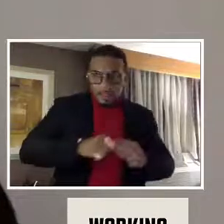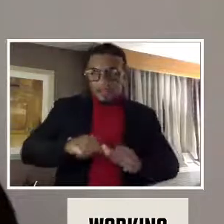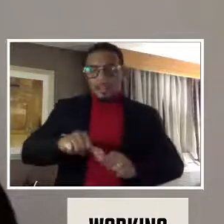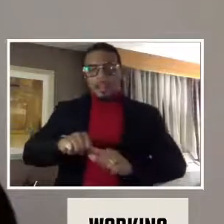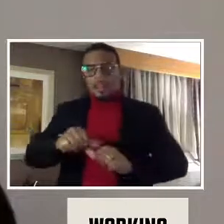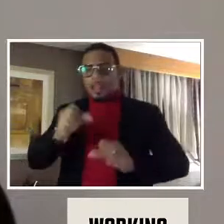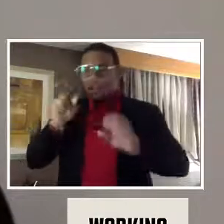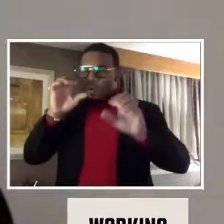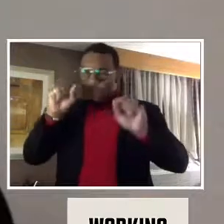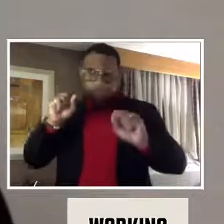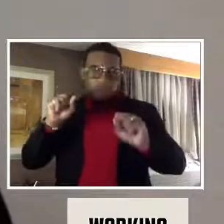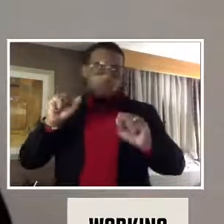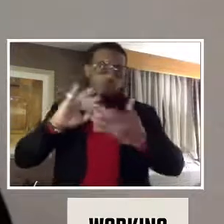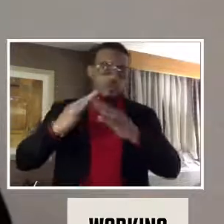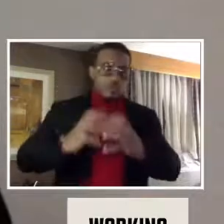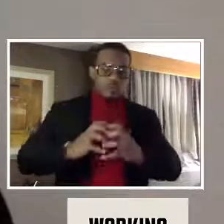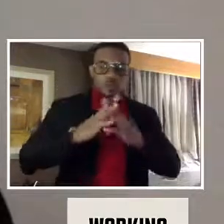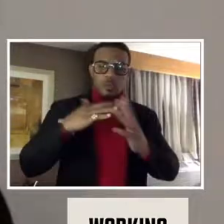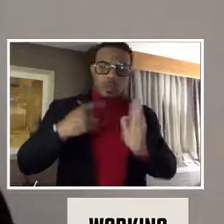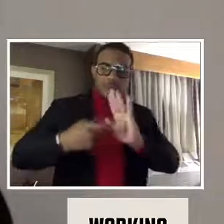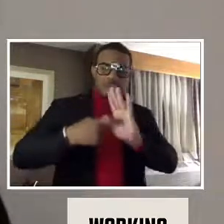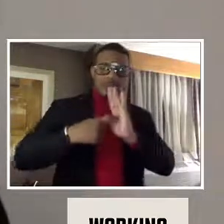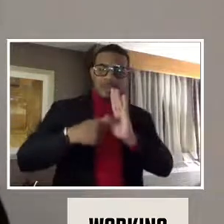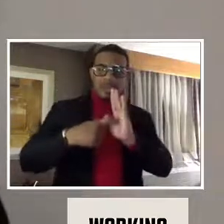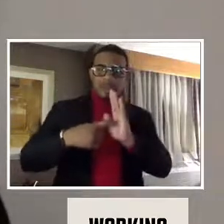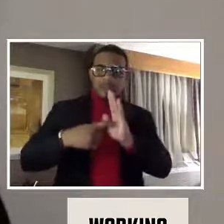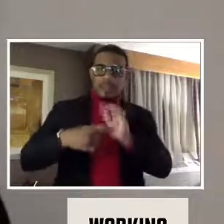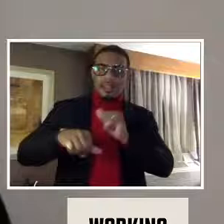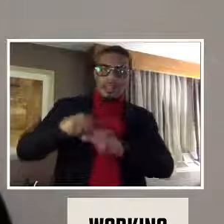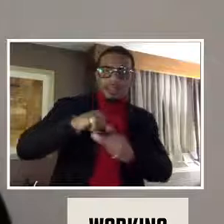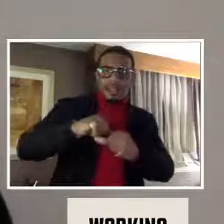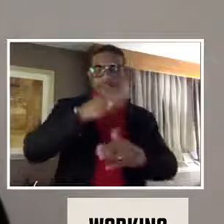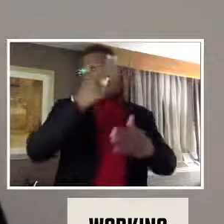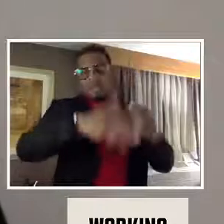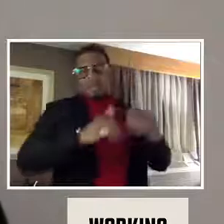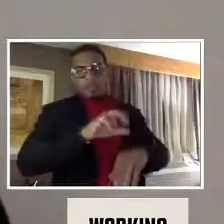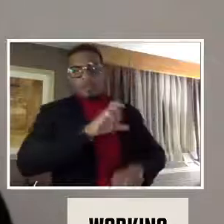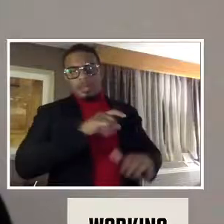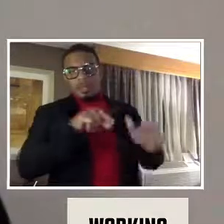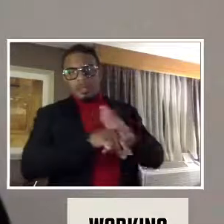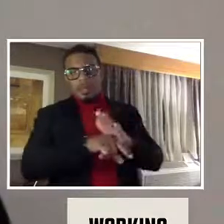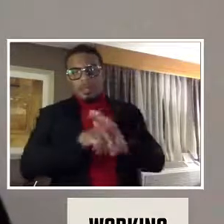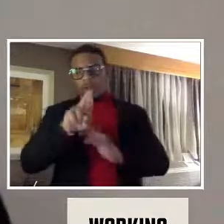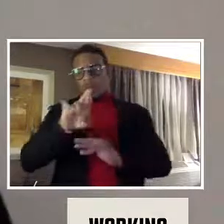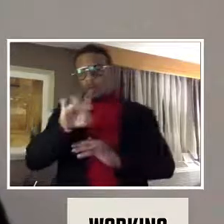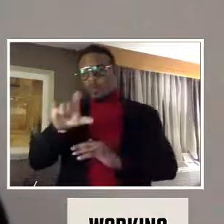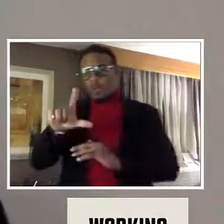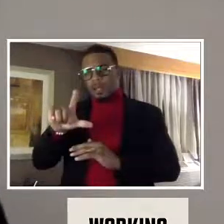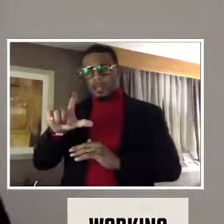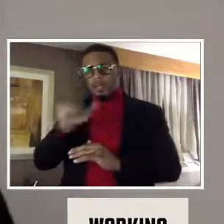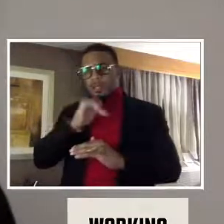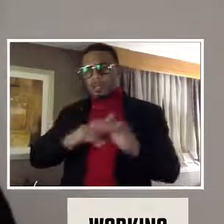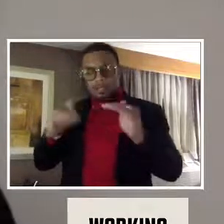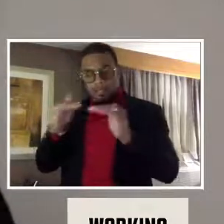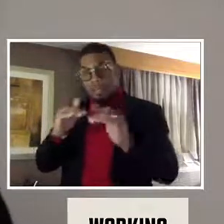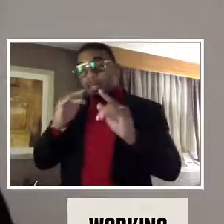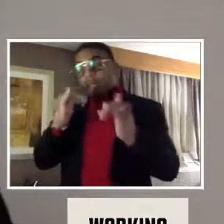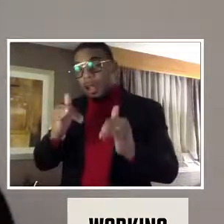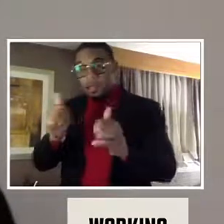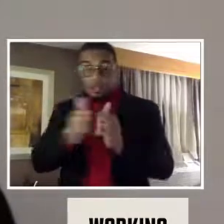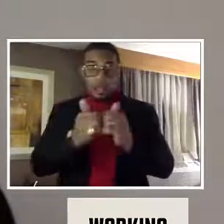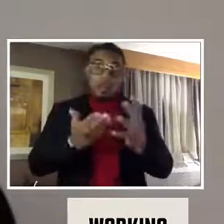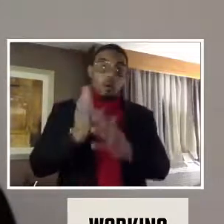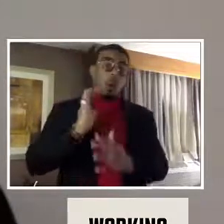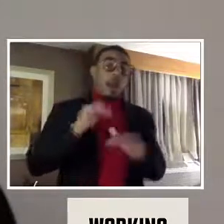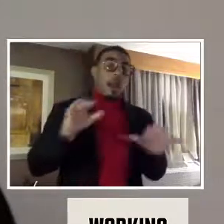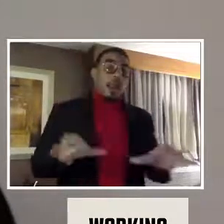and radical community building. We have demanded an end to police killings and racial injustice. Now, together, through